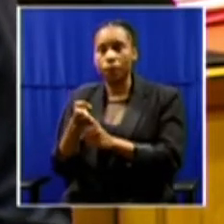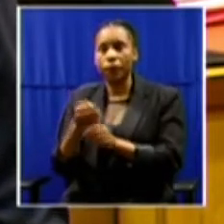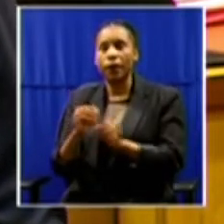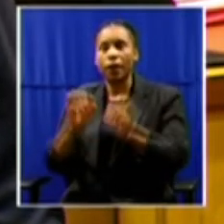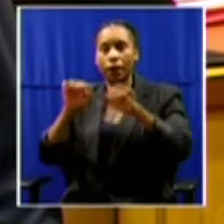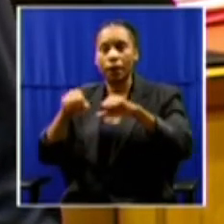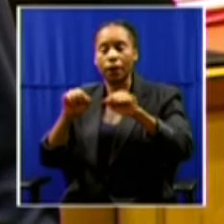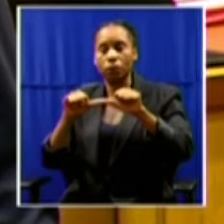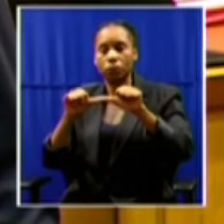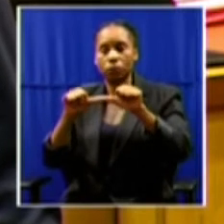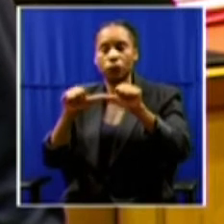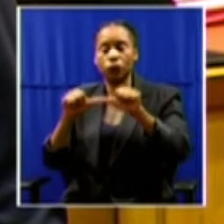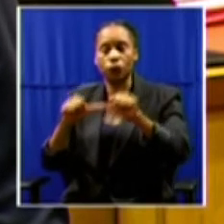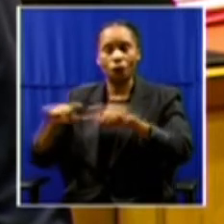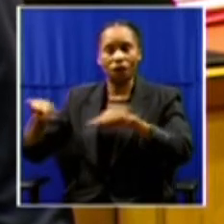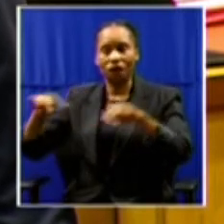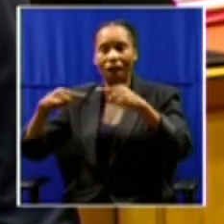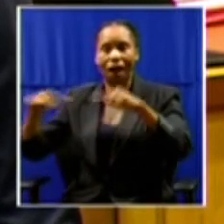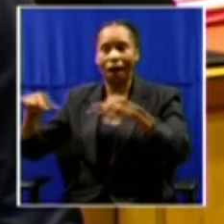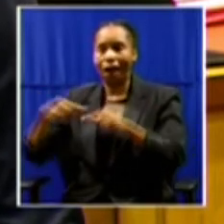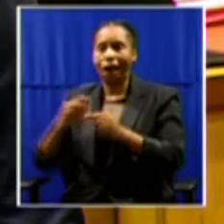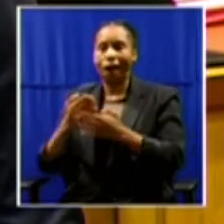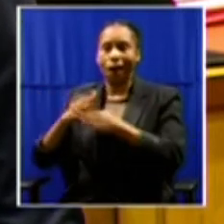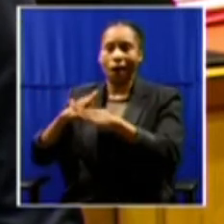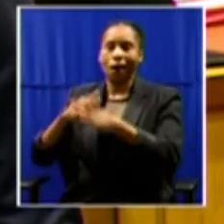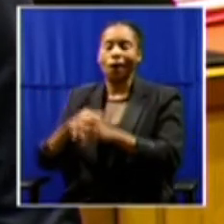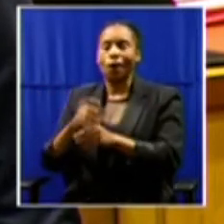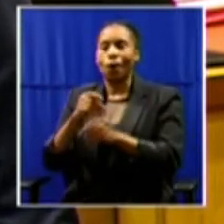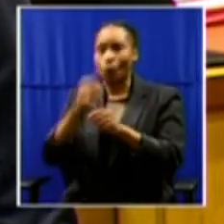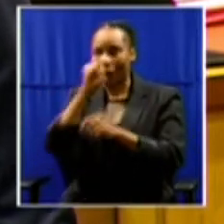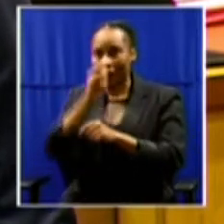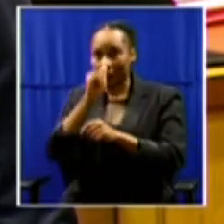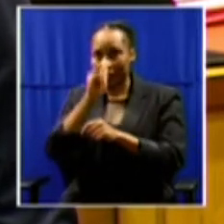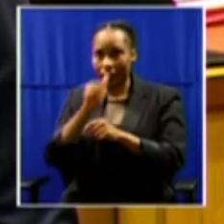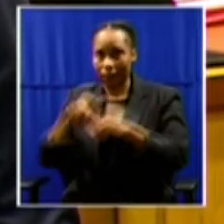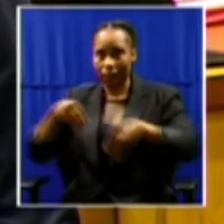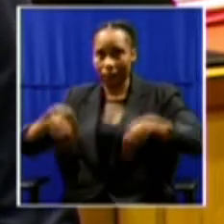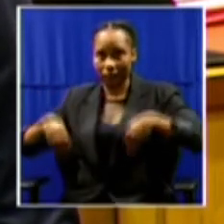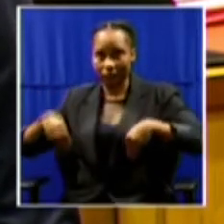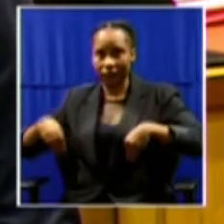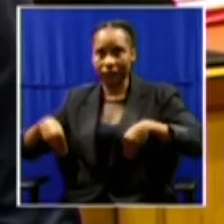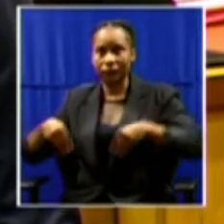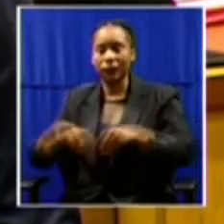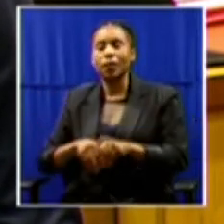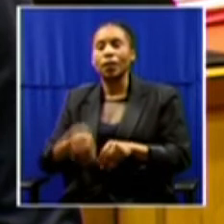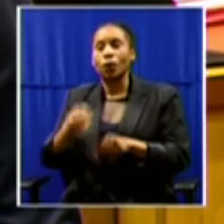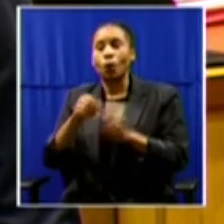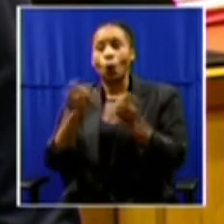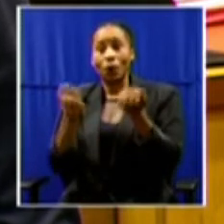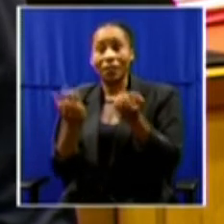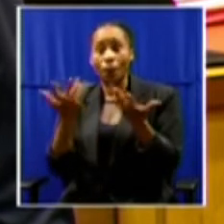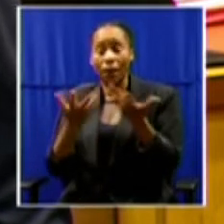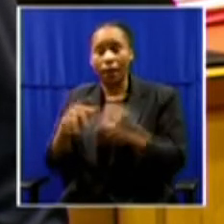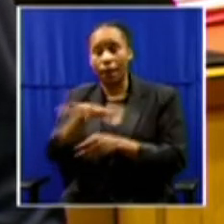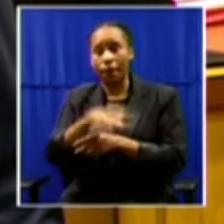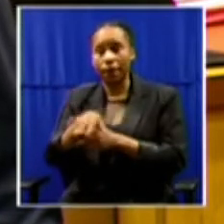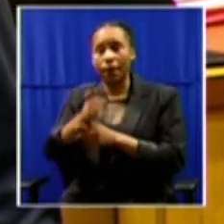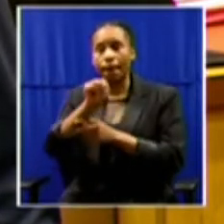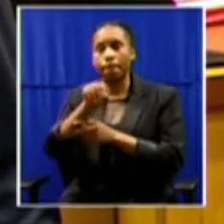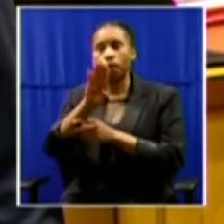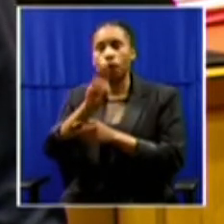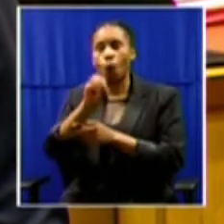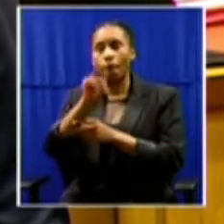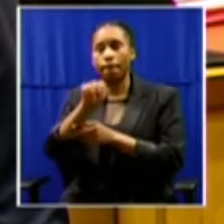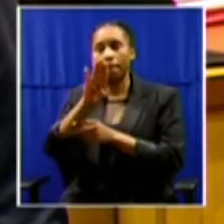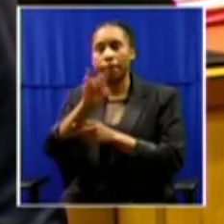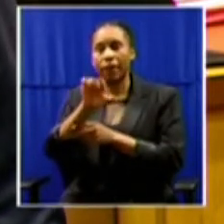continued fight against corruption. And these courts will be in the area of Mbombela and Polokwane